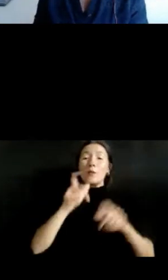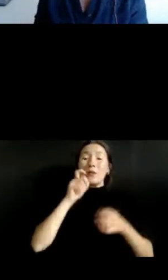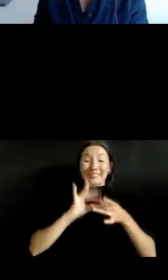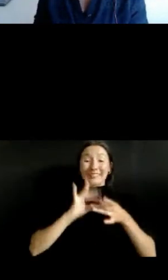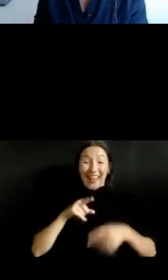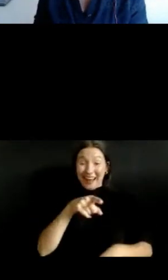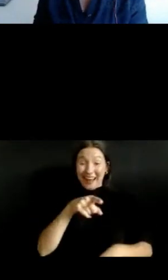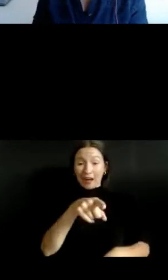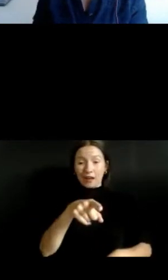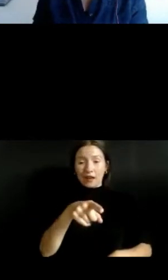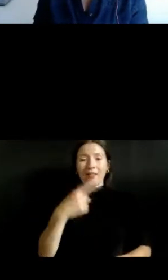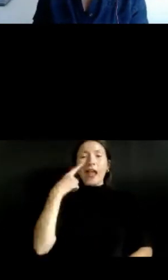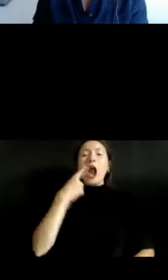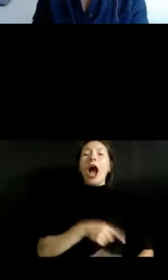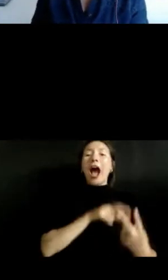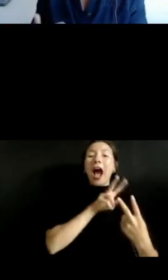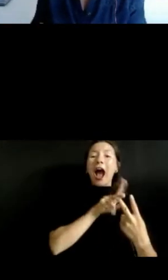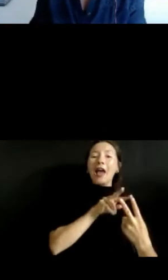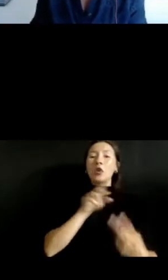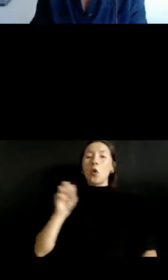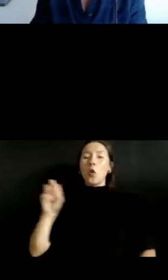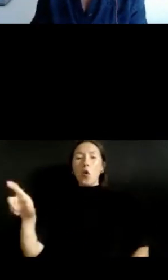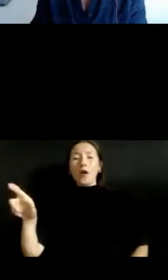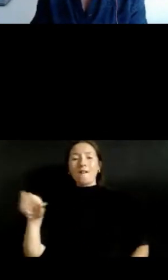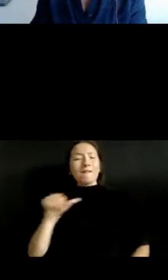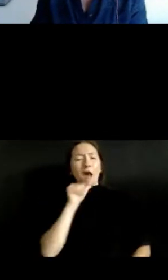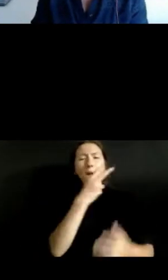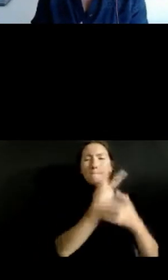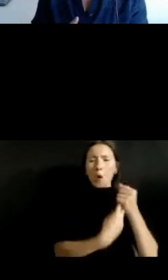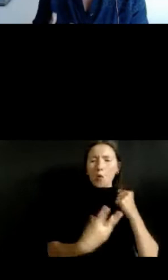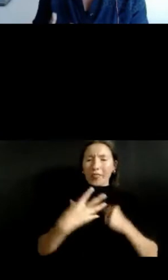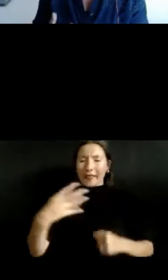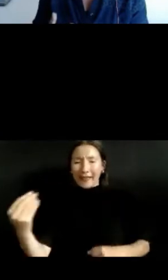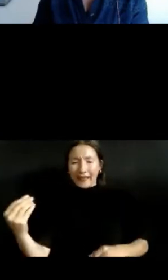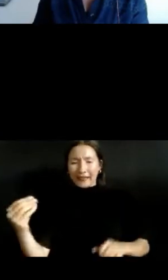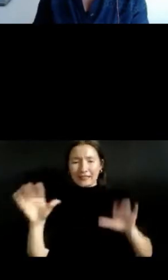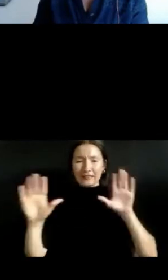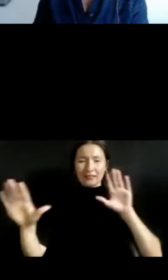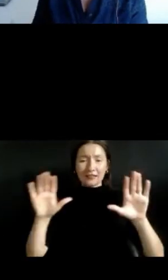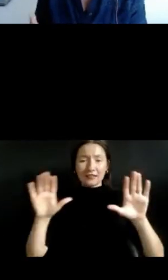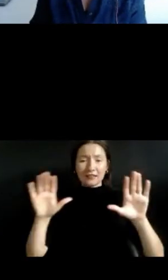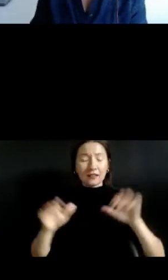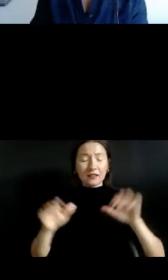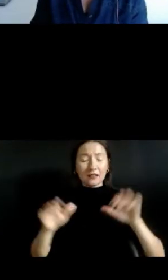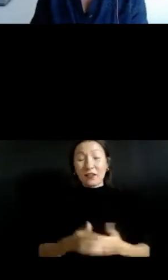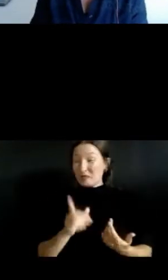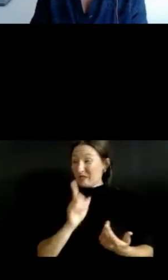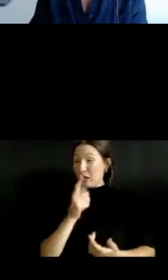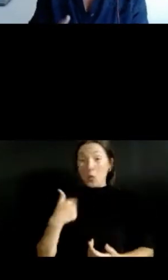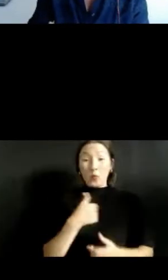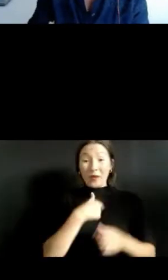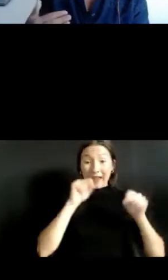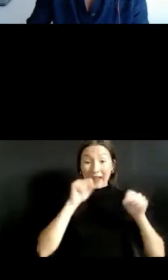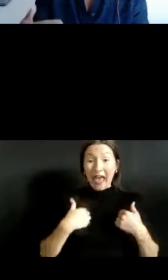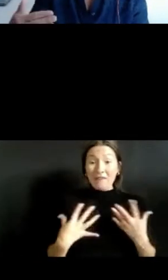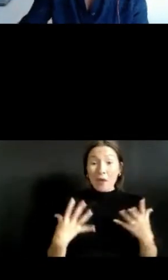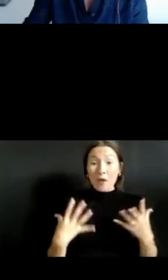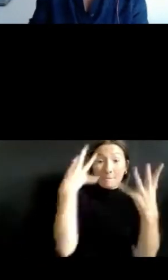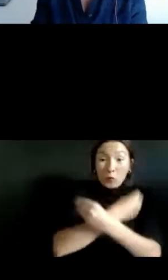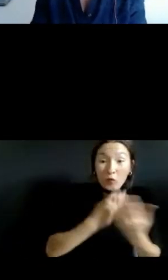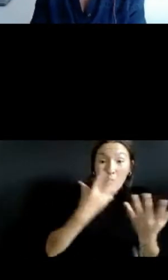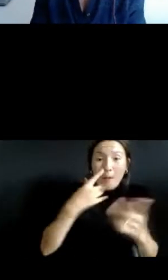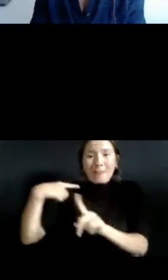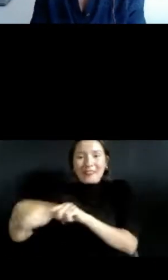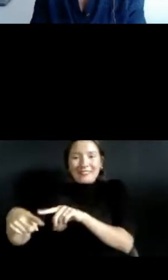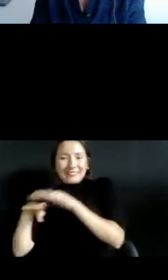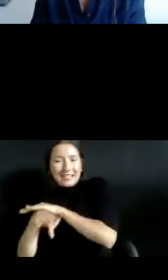it can be accessible. It can be beautifully designed or it can be accessible. Lots of variations on that theme. And I actually